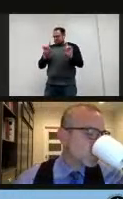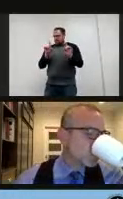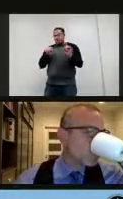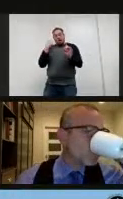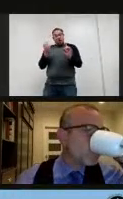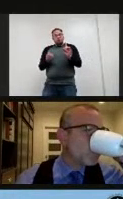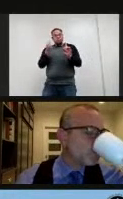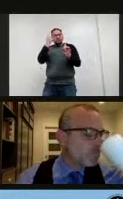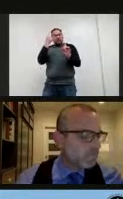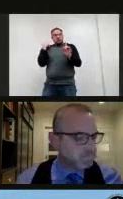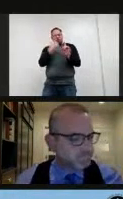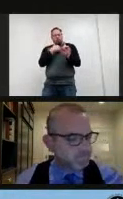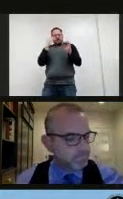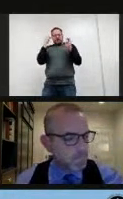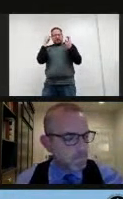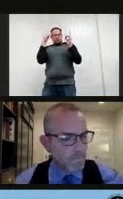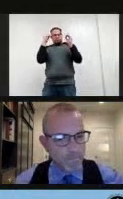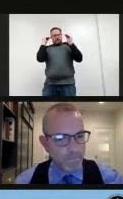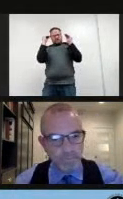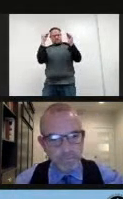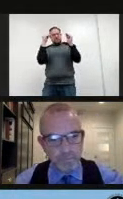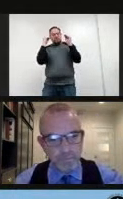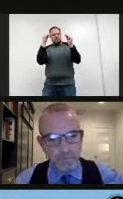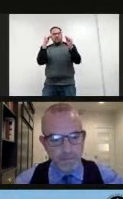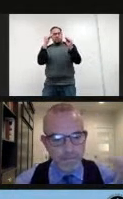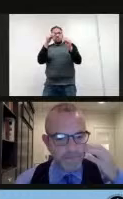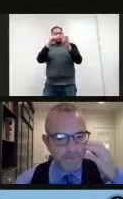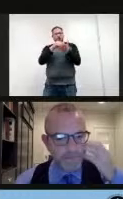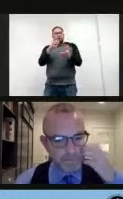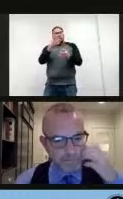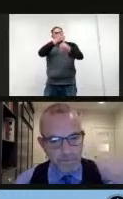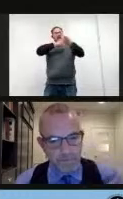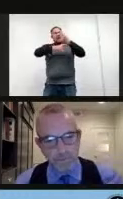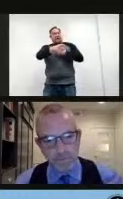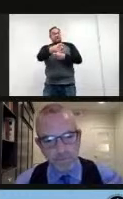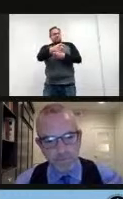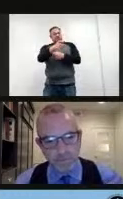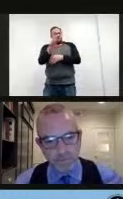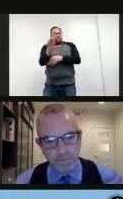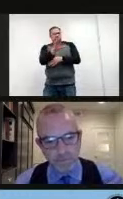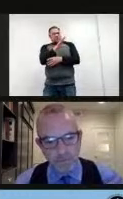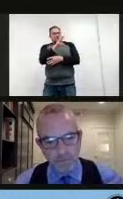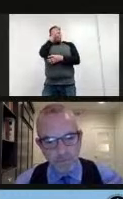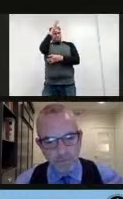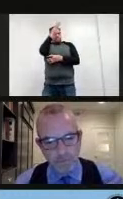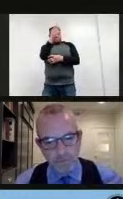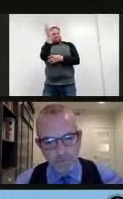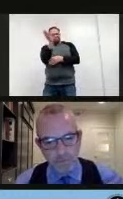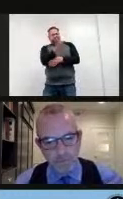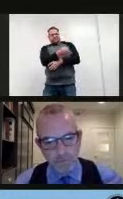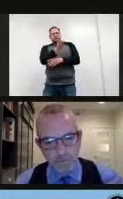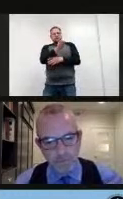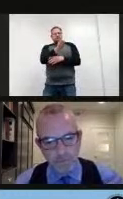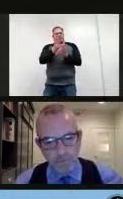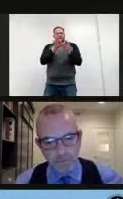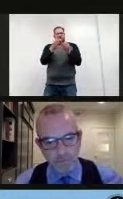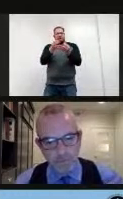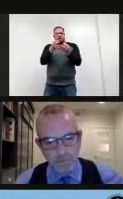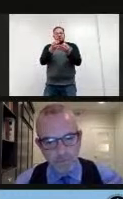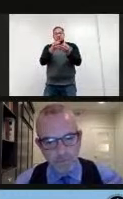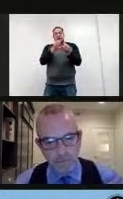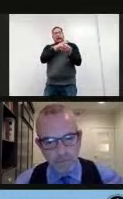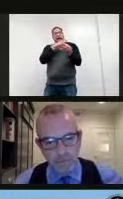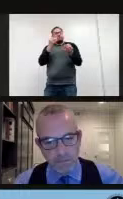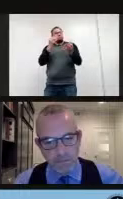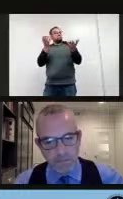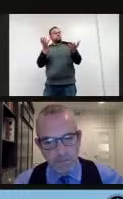Understands we educate students on behalf of their parents / families, and as such